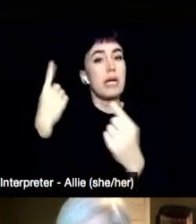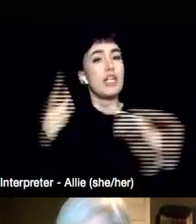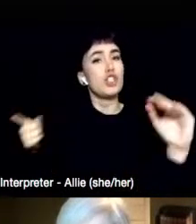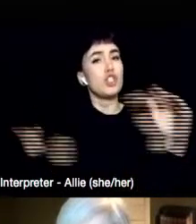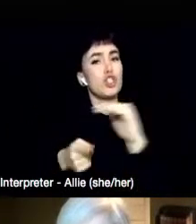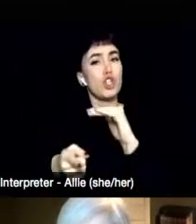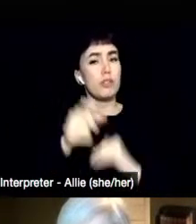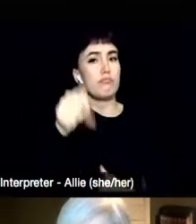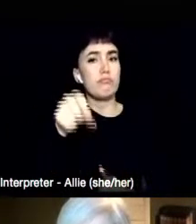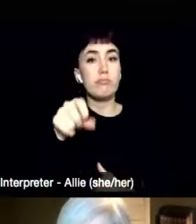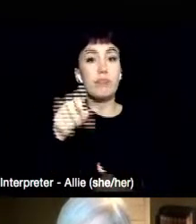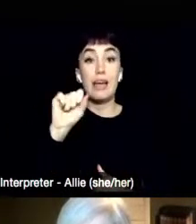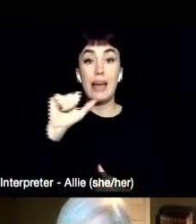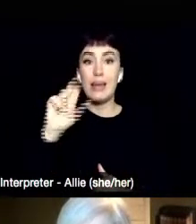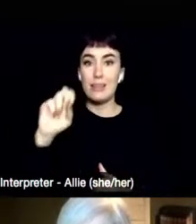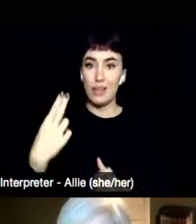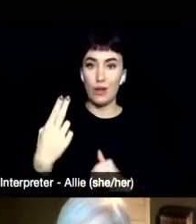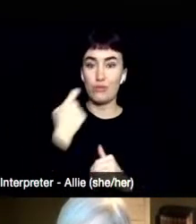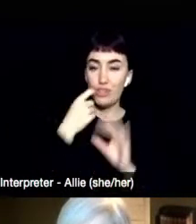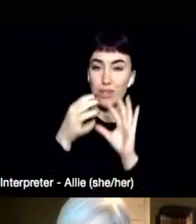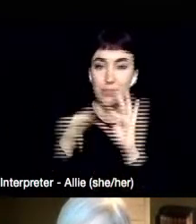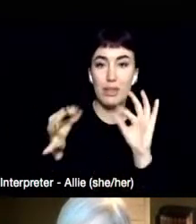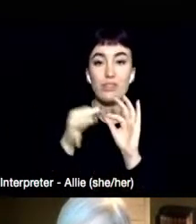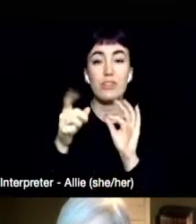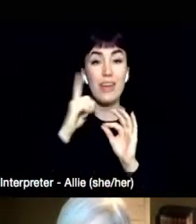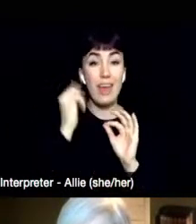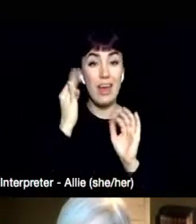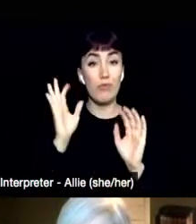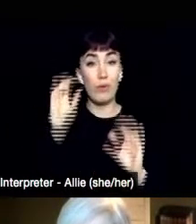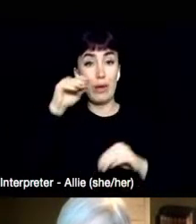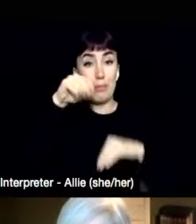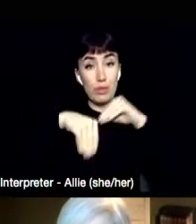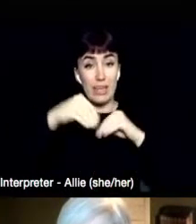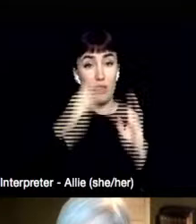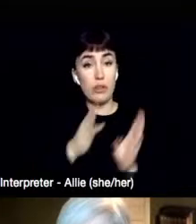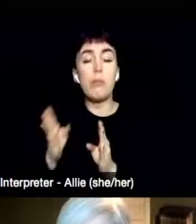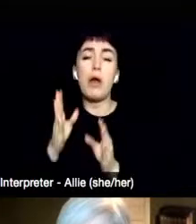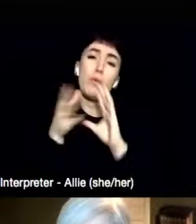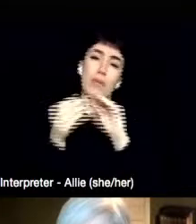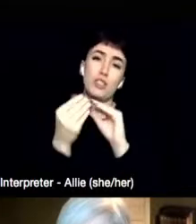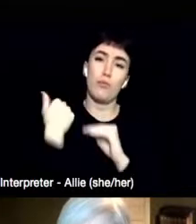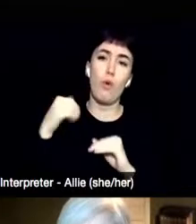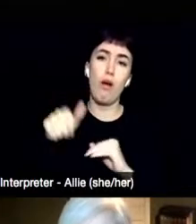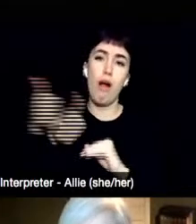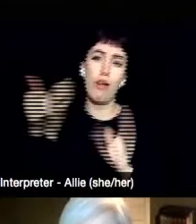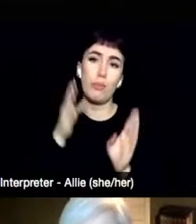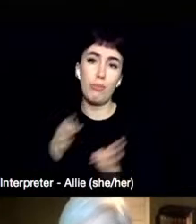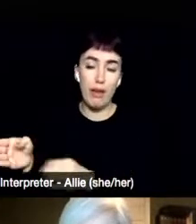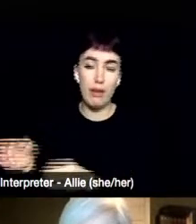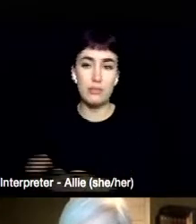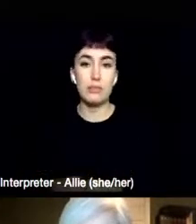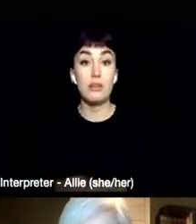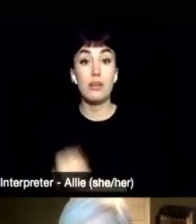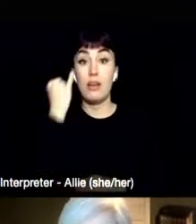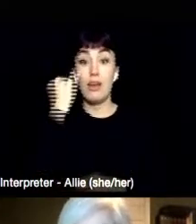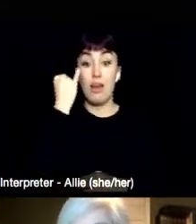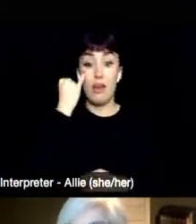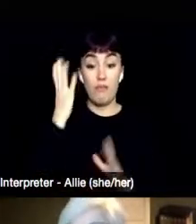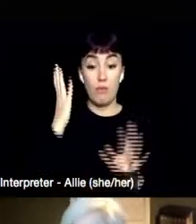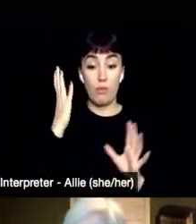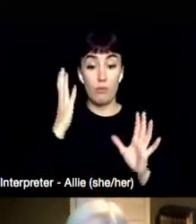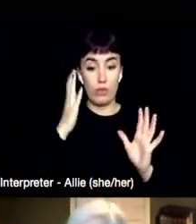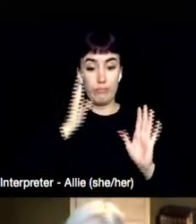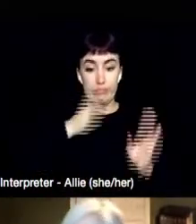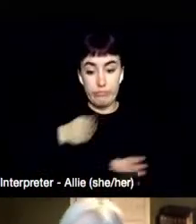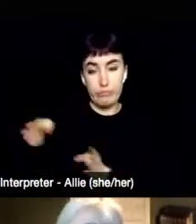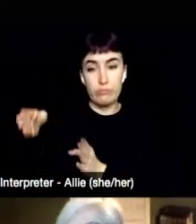as Sarah just said, if we were putting together this plan, and we've said this before about other plans, if we were putting together